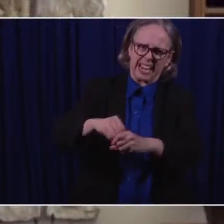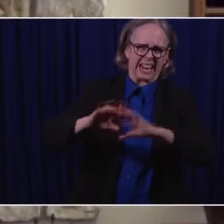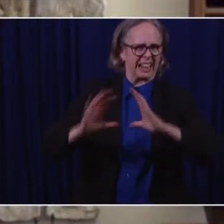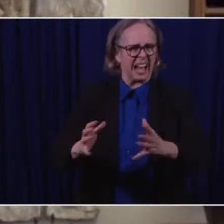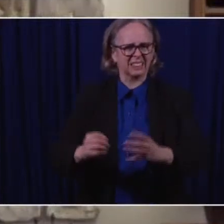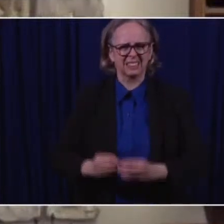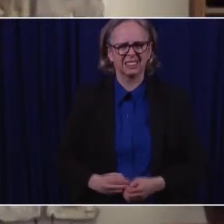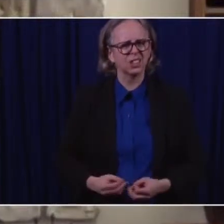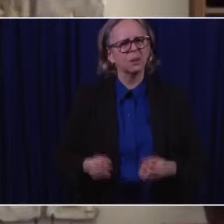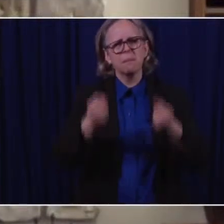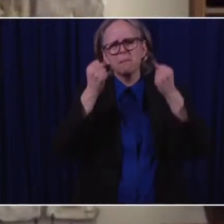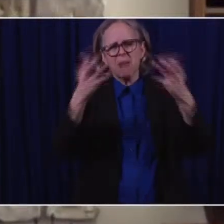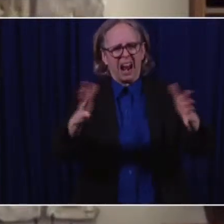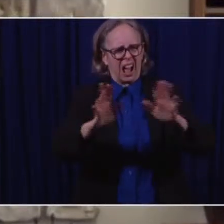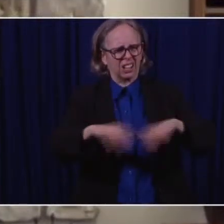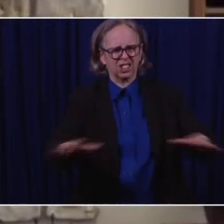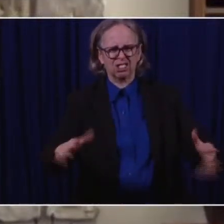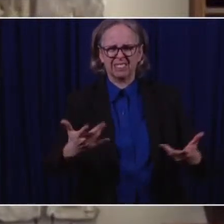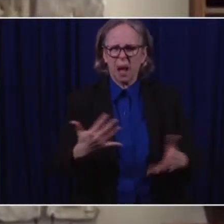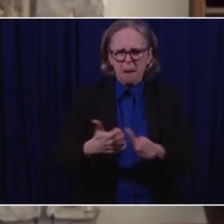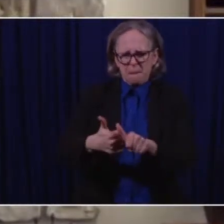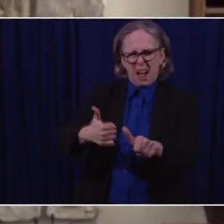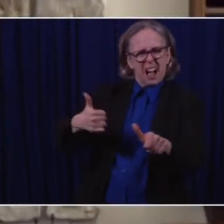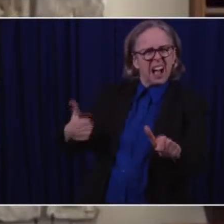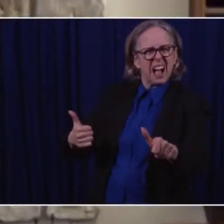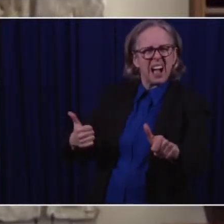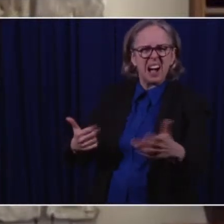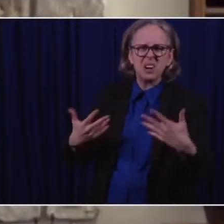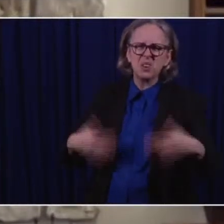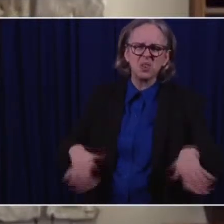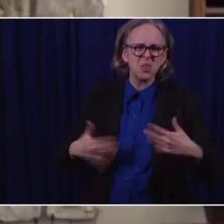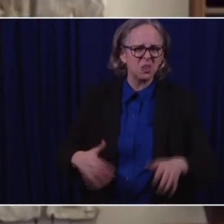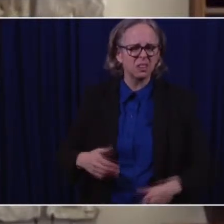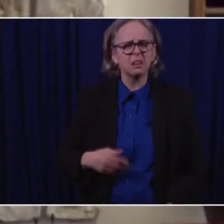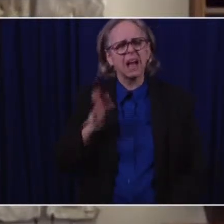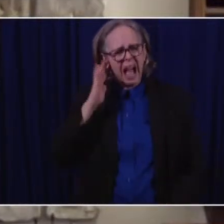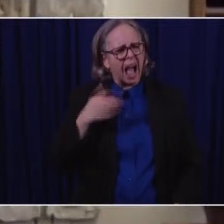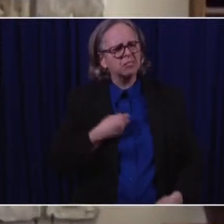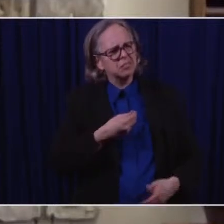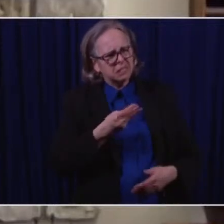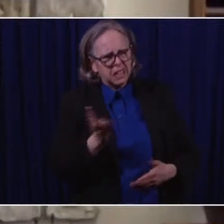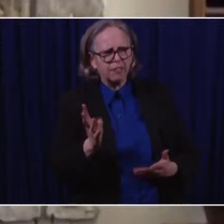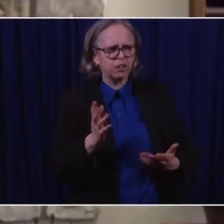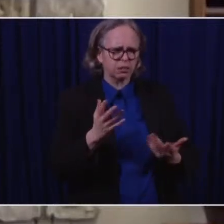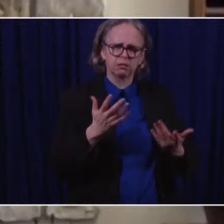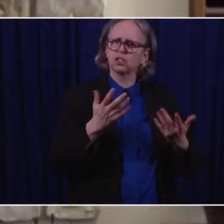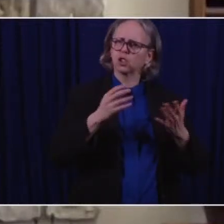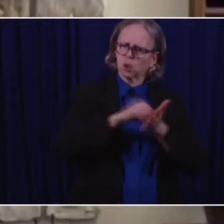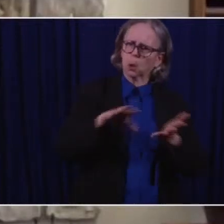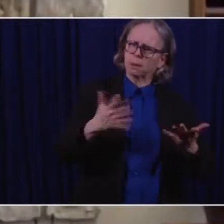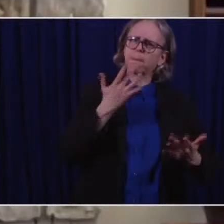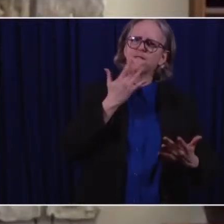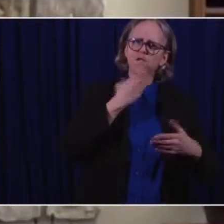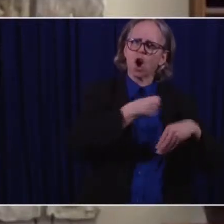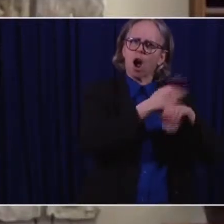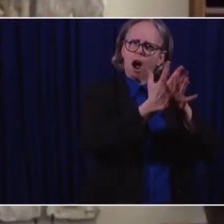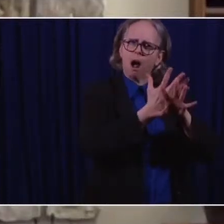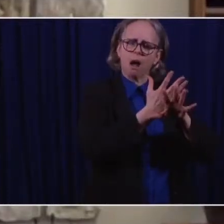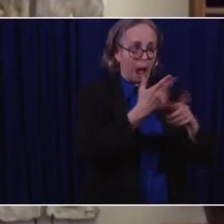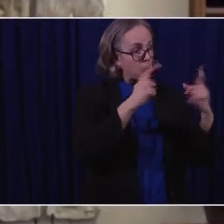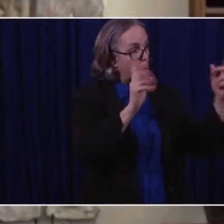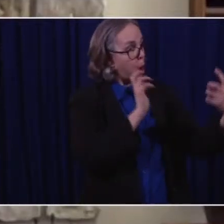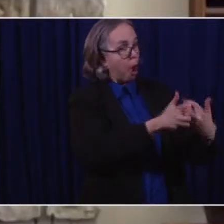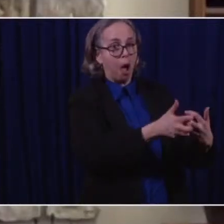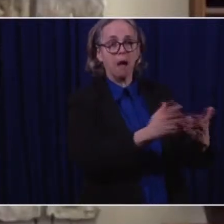fine remotely, some even like it better. Some kids do okay, and some kids don't do very